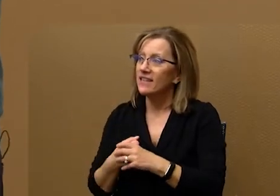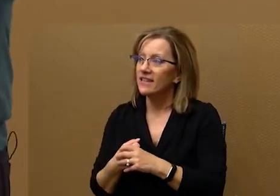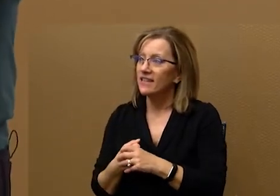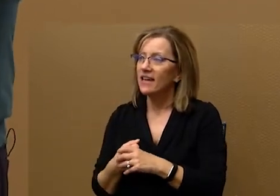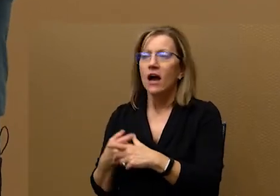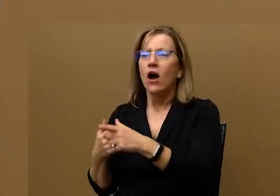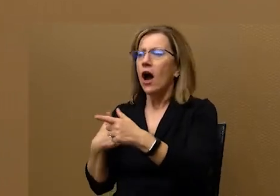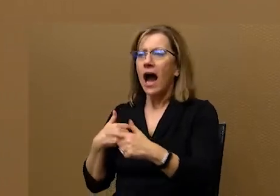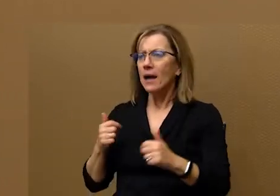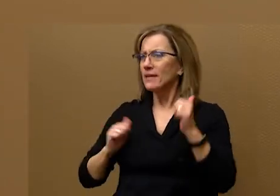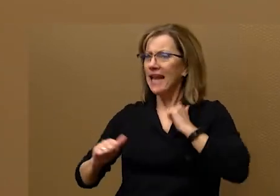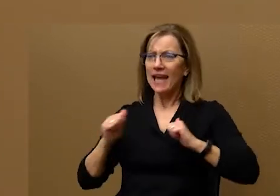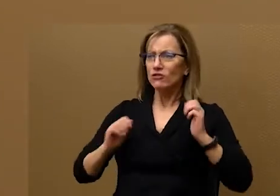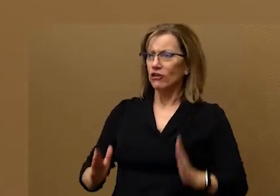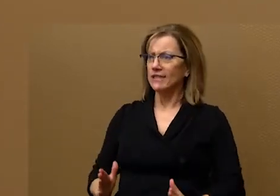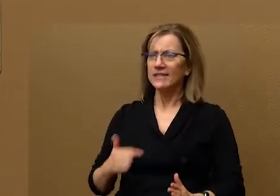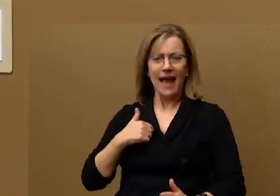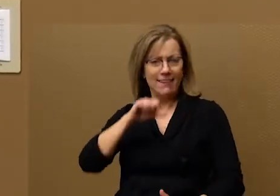love it. Oh, good.